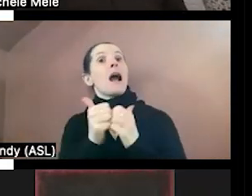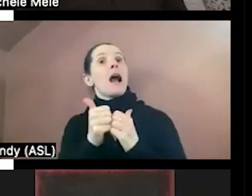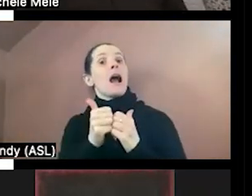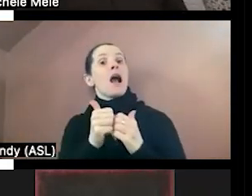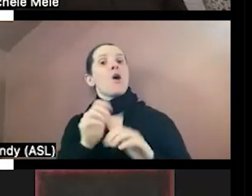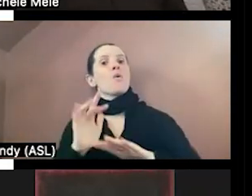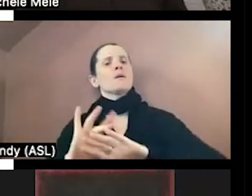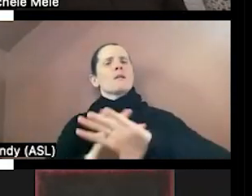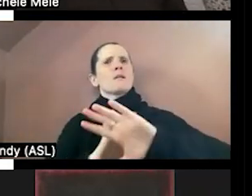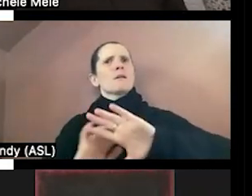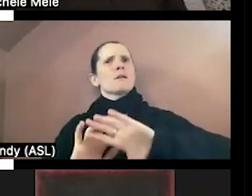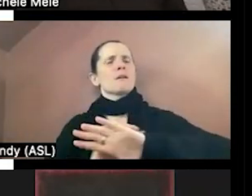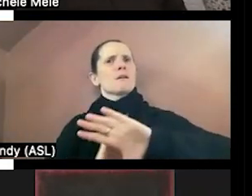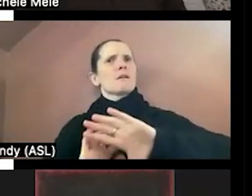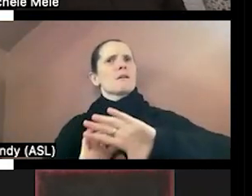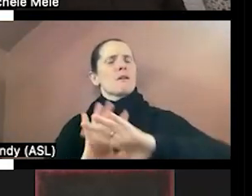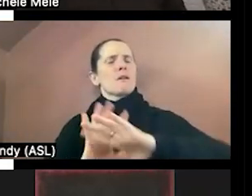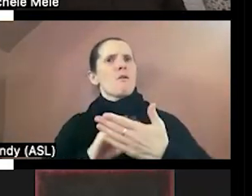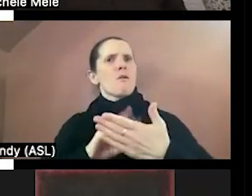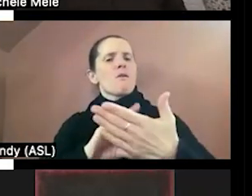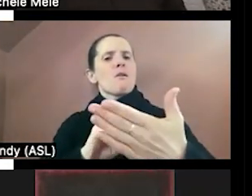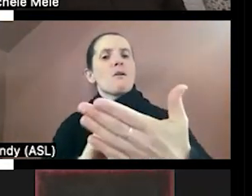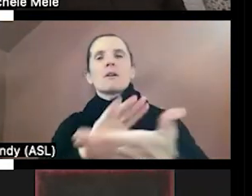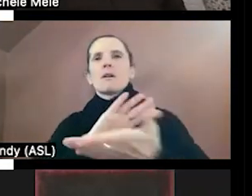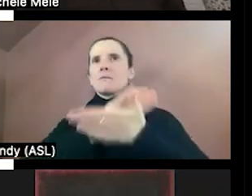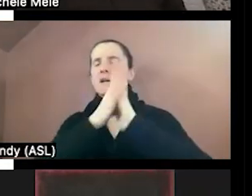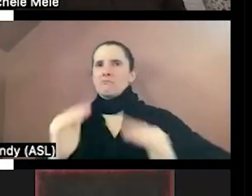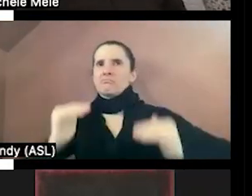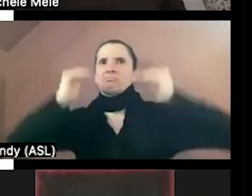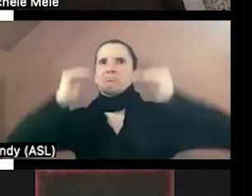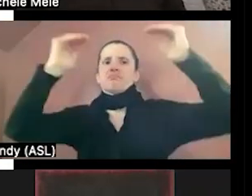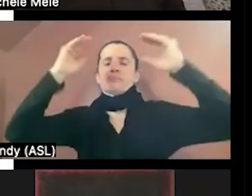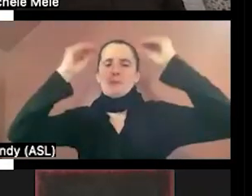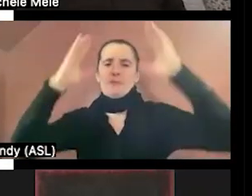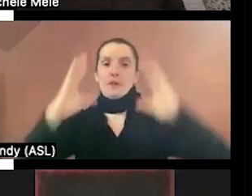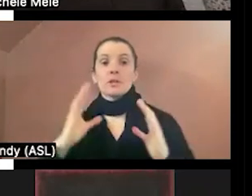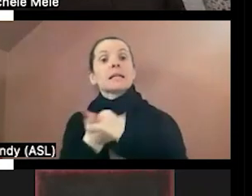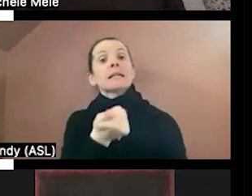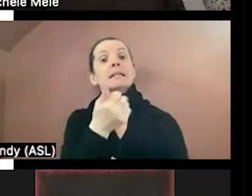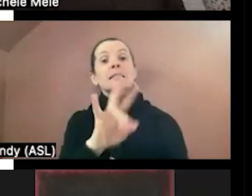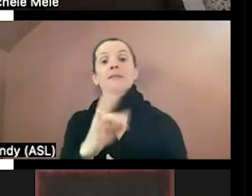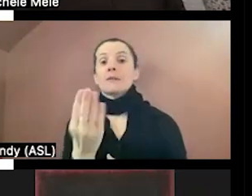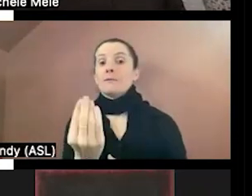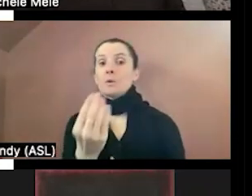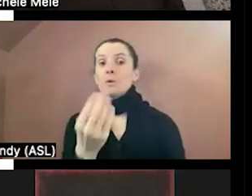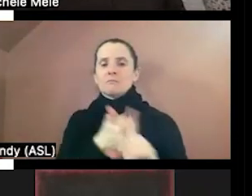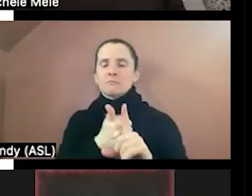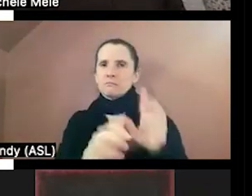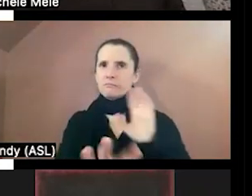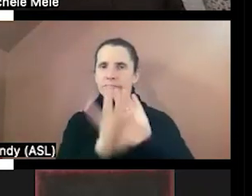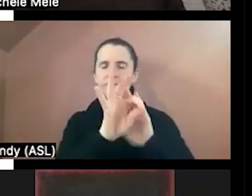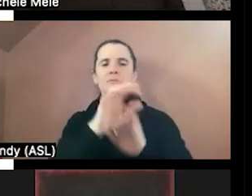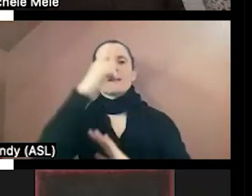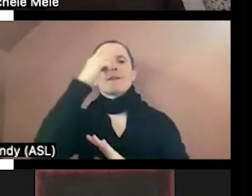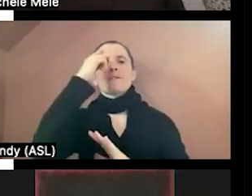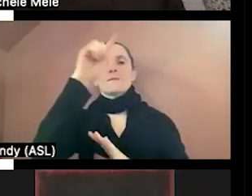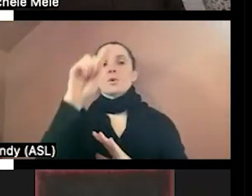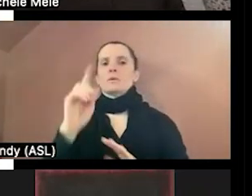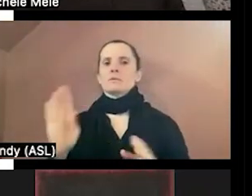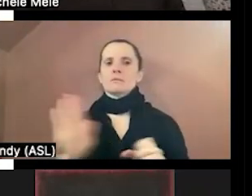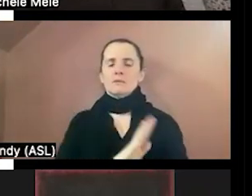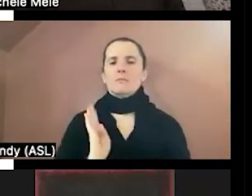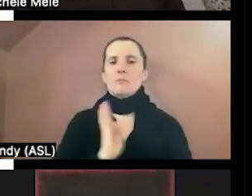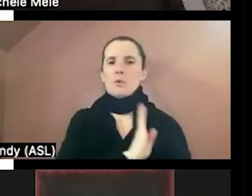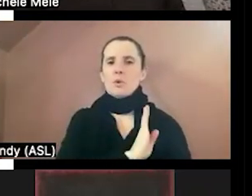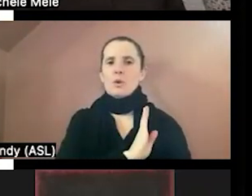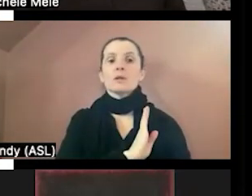In 1714, he was even nominated in the Longitude Board, and in 1719, he became a full member of the